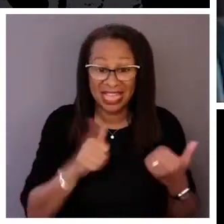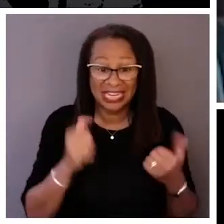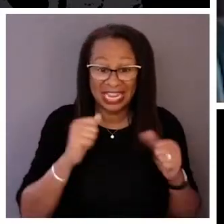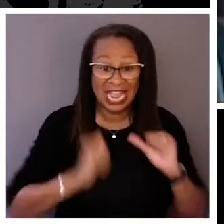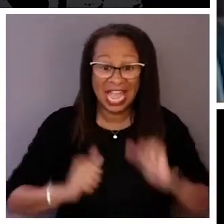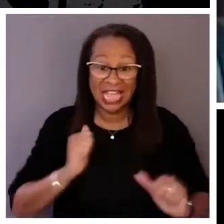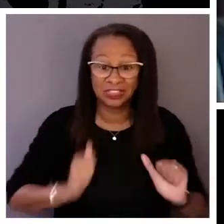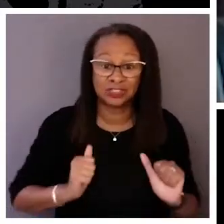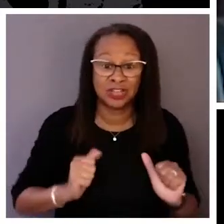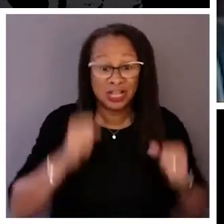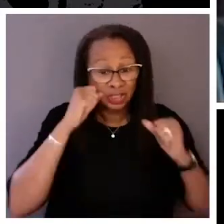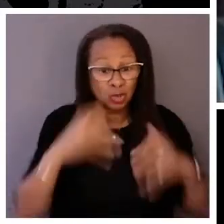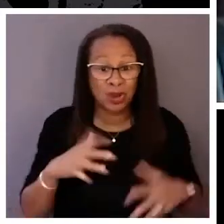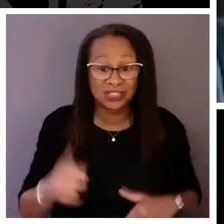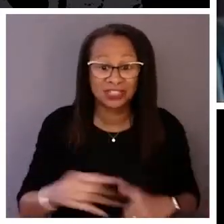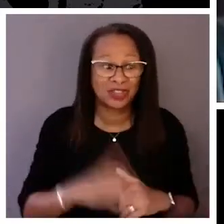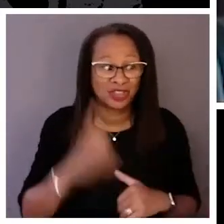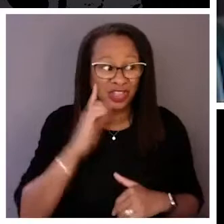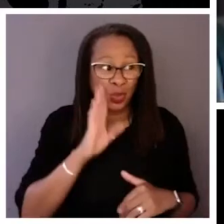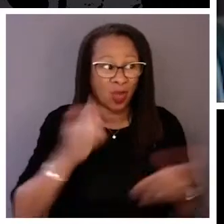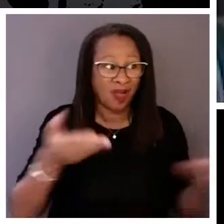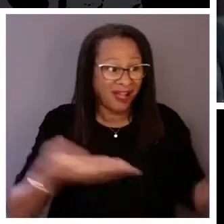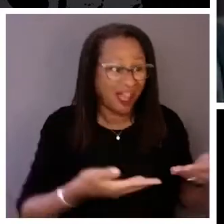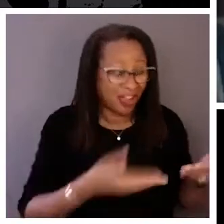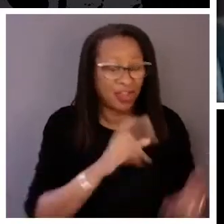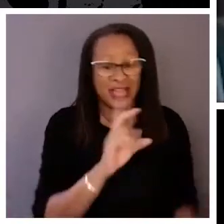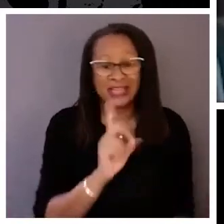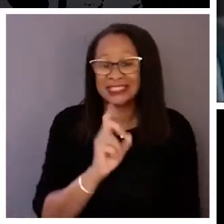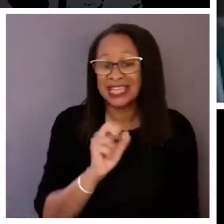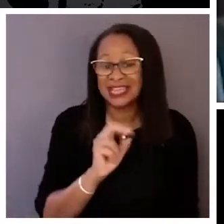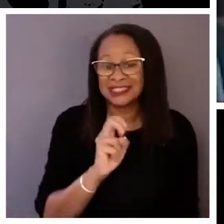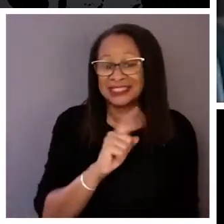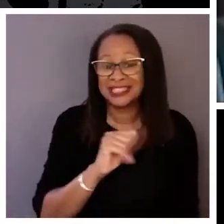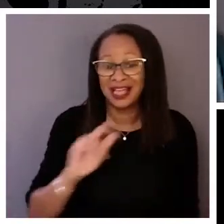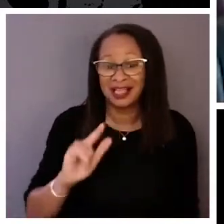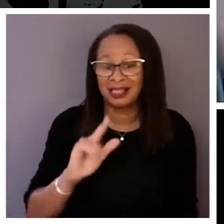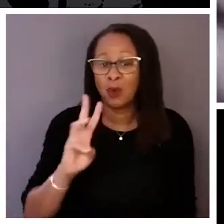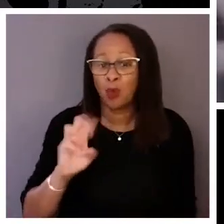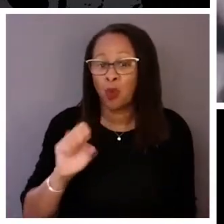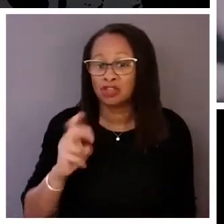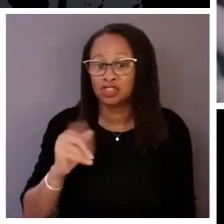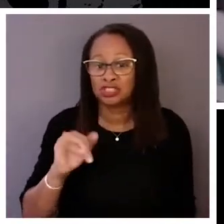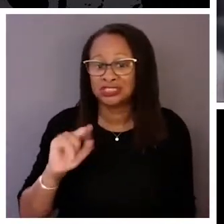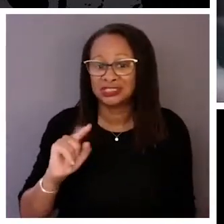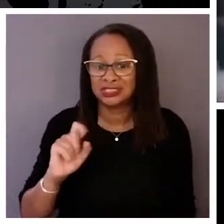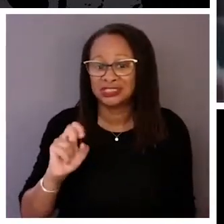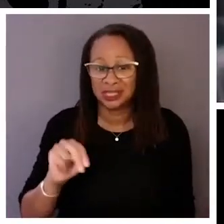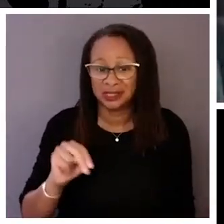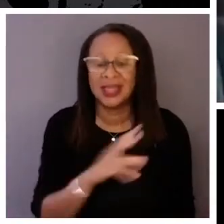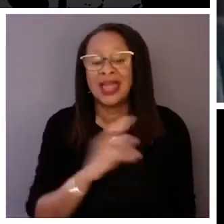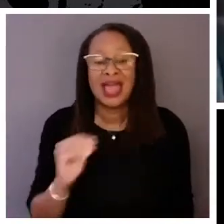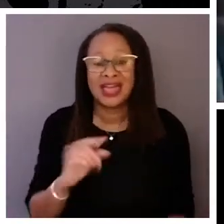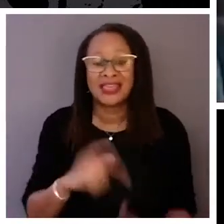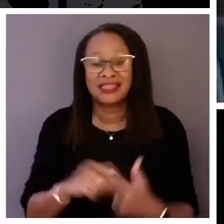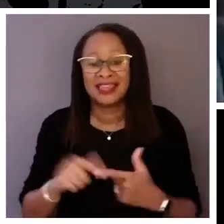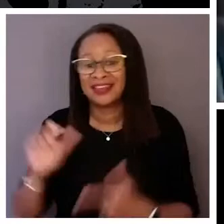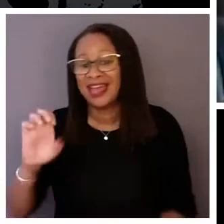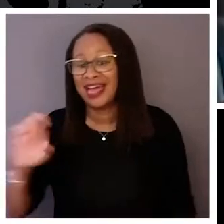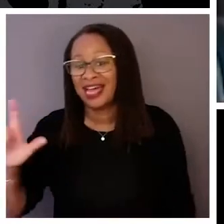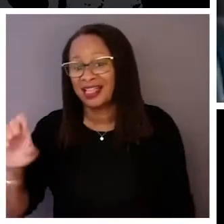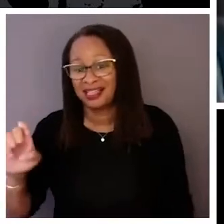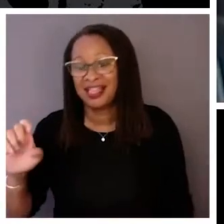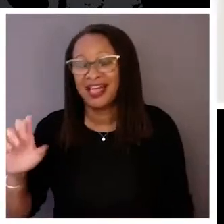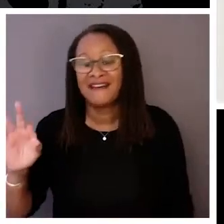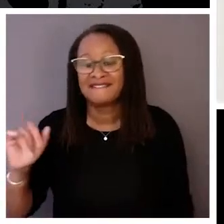you think you're going to hire Denzel Washington, and then, I don't know, Elle Fanning walks in and she's perfect for that